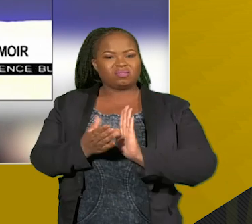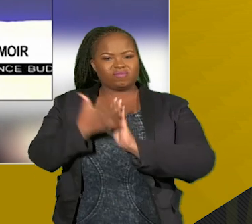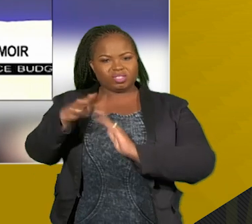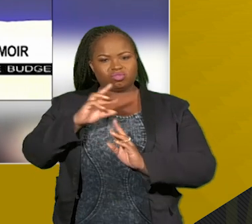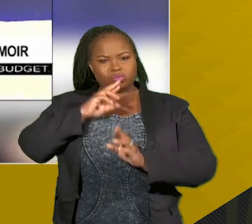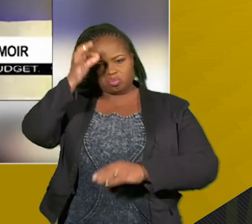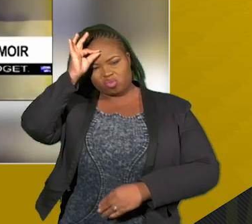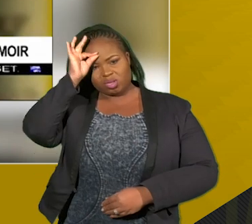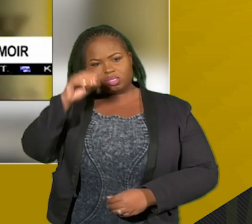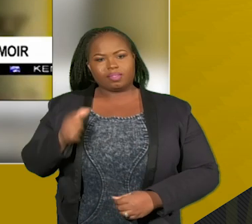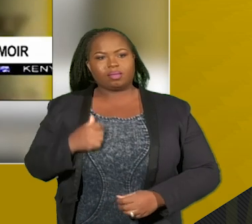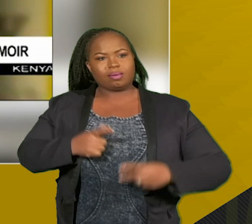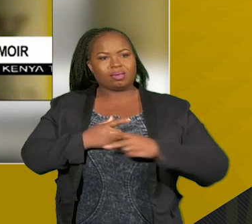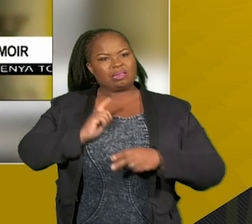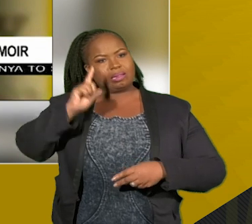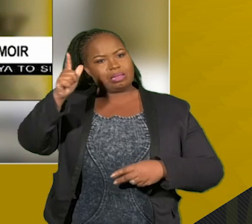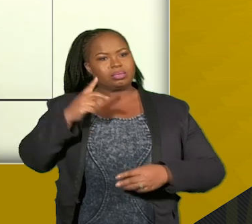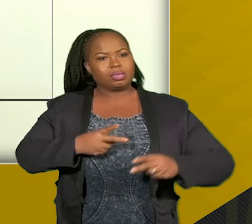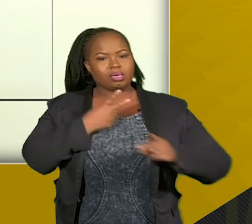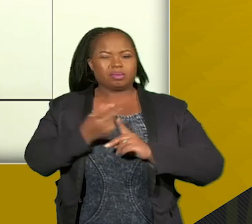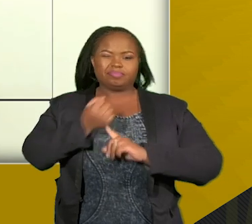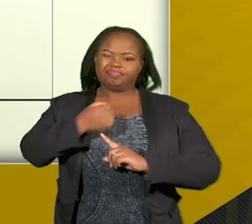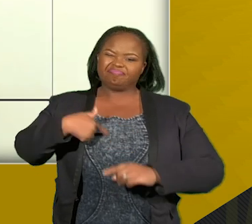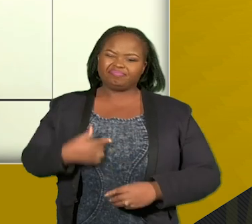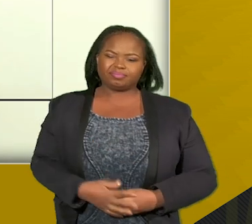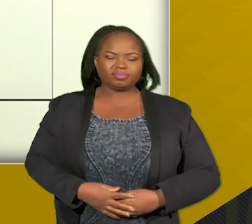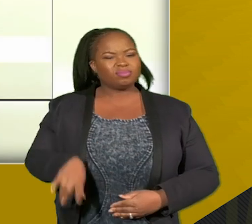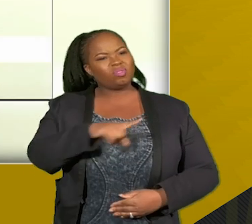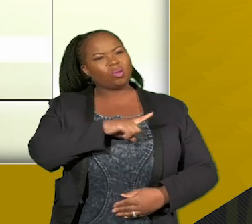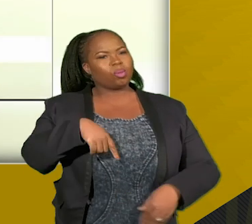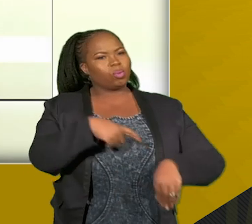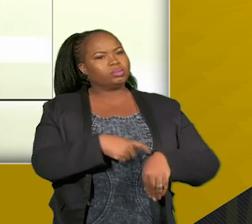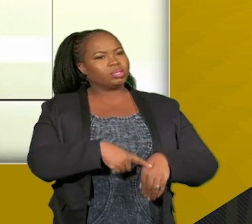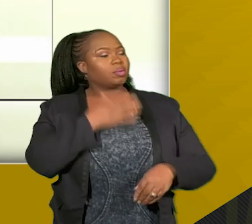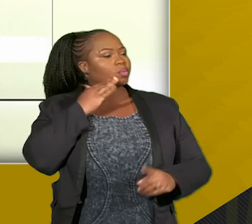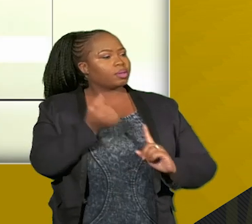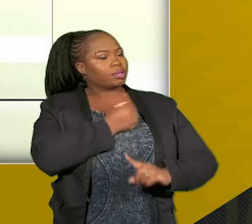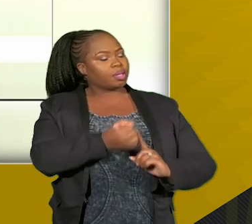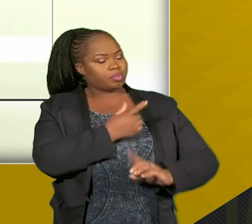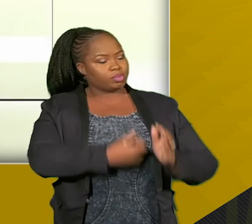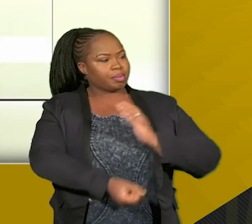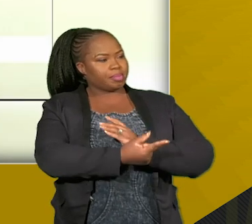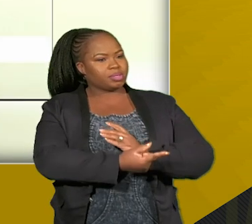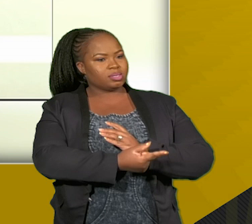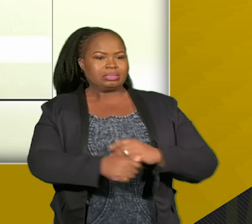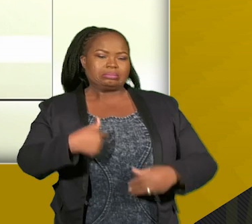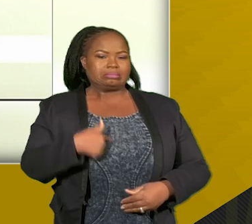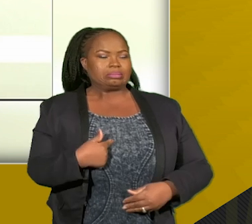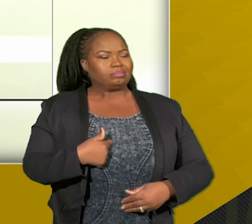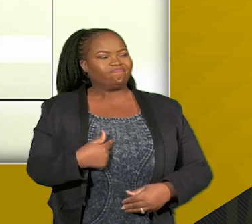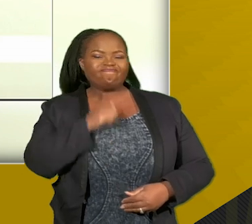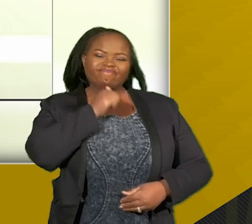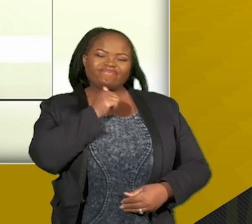And then, of course, 3 weeks later, he came and beat me up. For the longest time after the abuse, I let